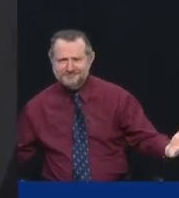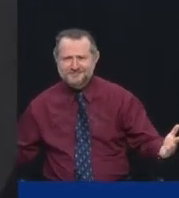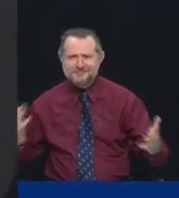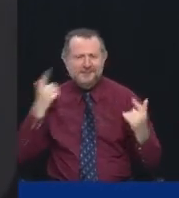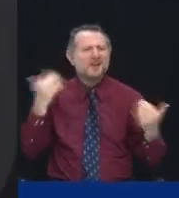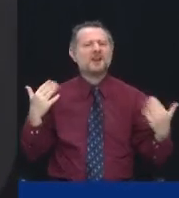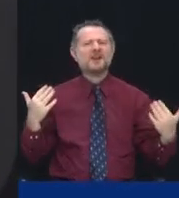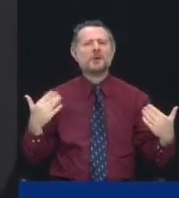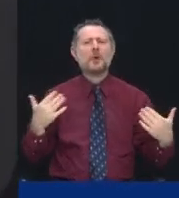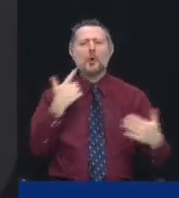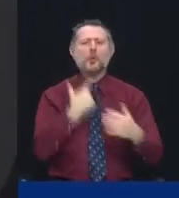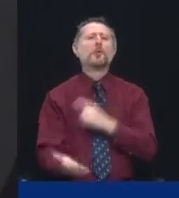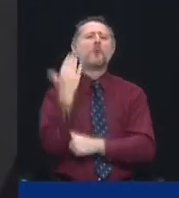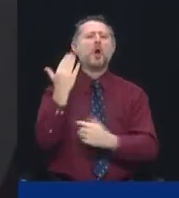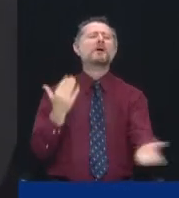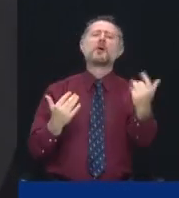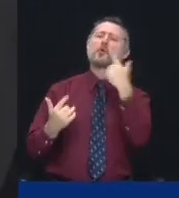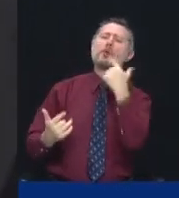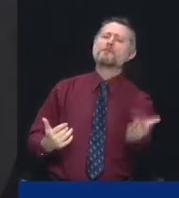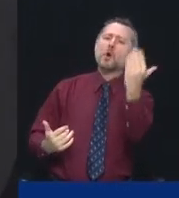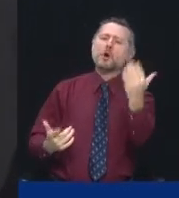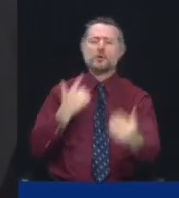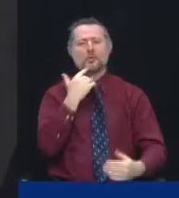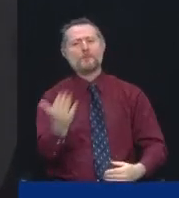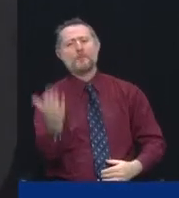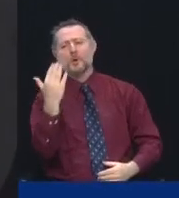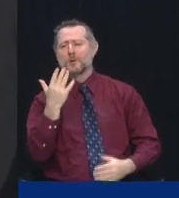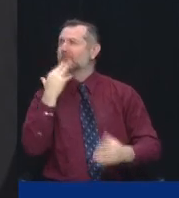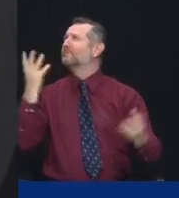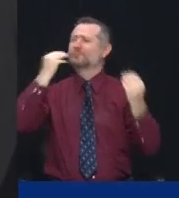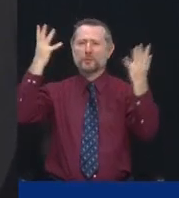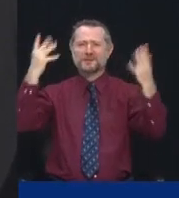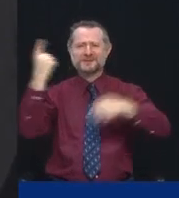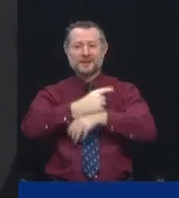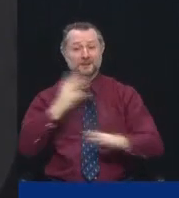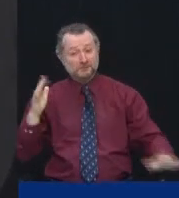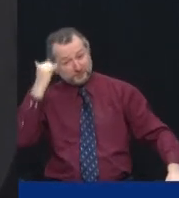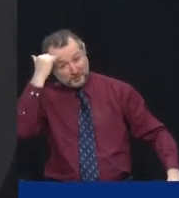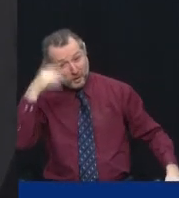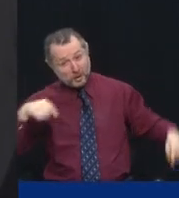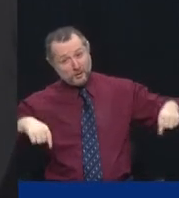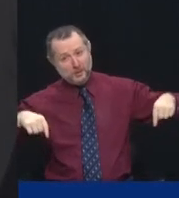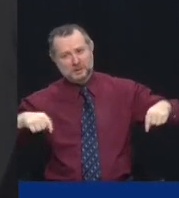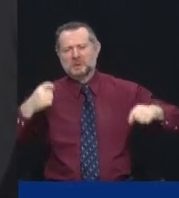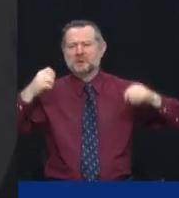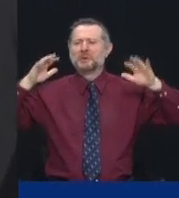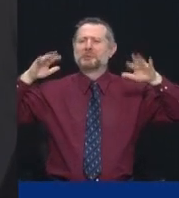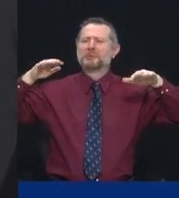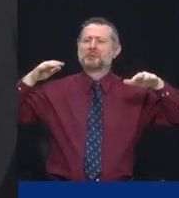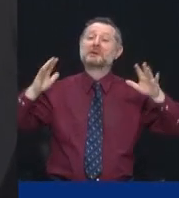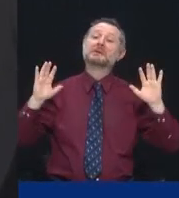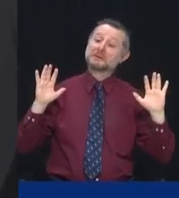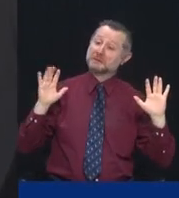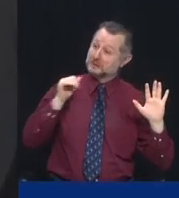morning. Beautiful day in Buffalo, a little rainy. Could be worse. Could be snowing, as we